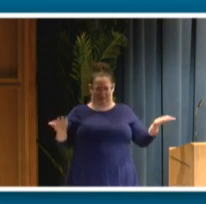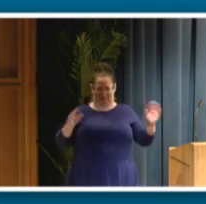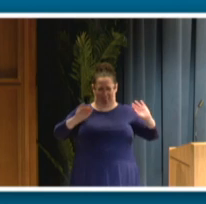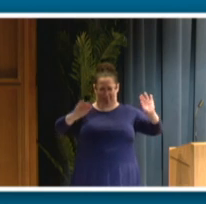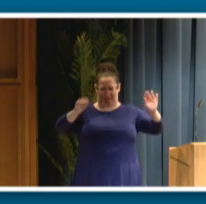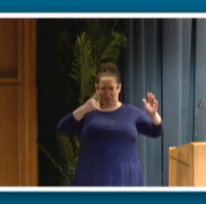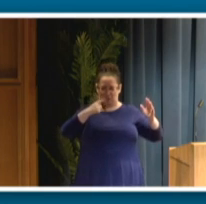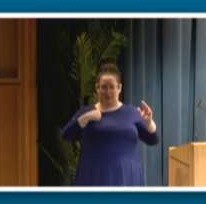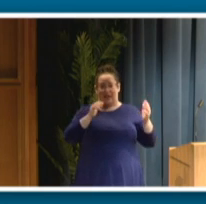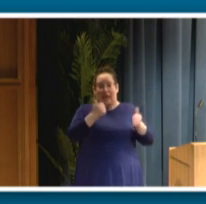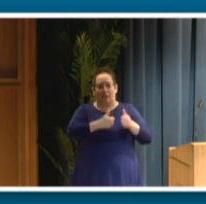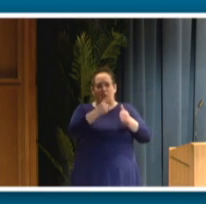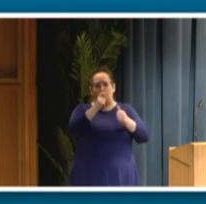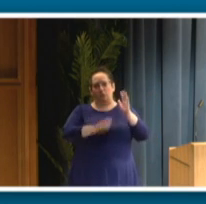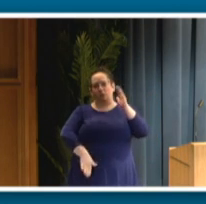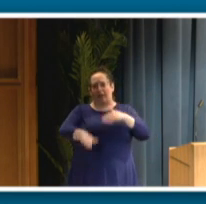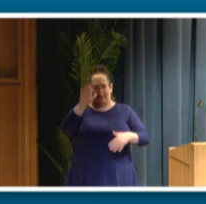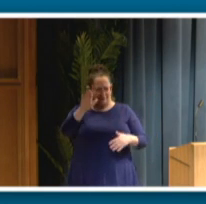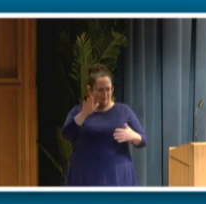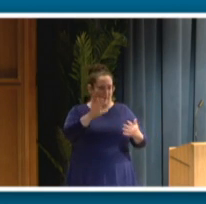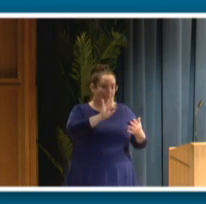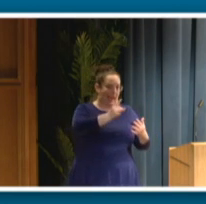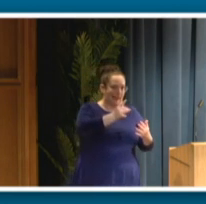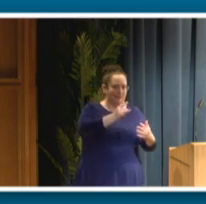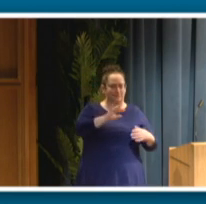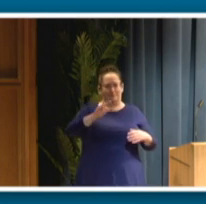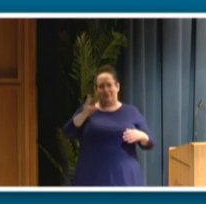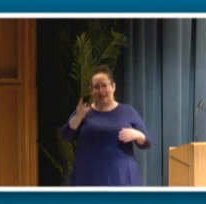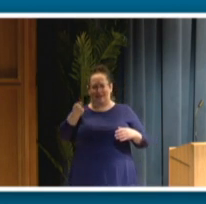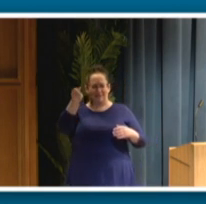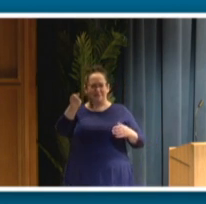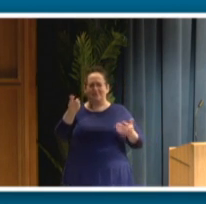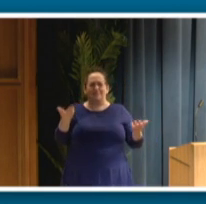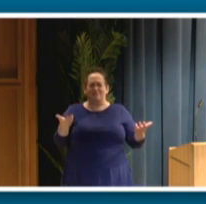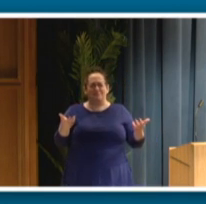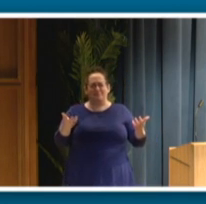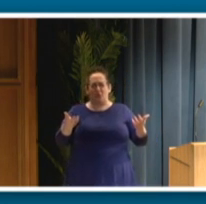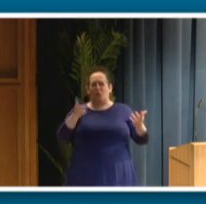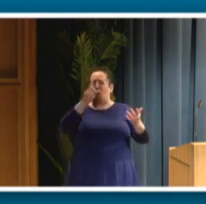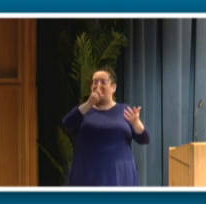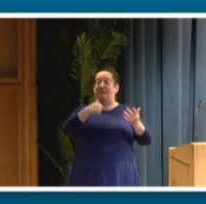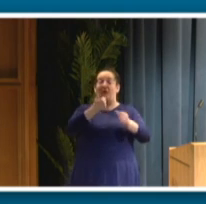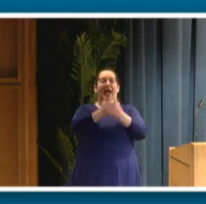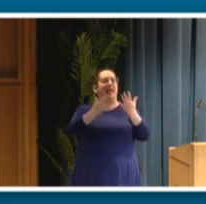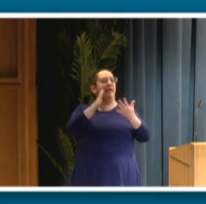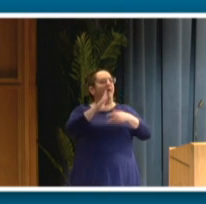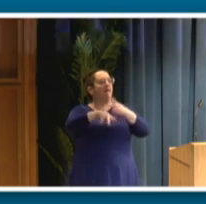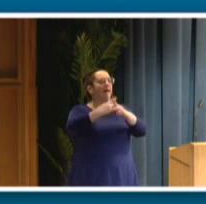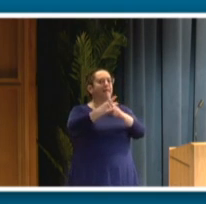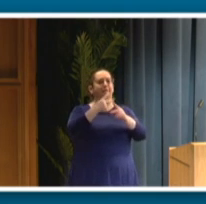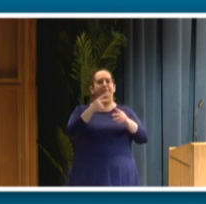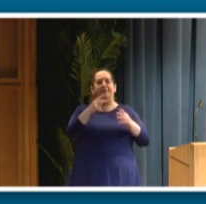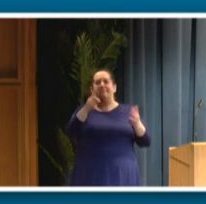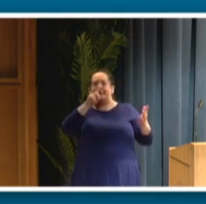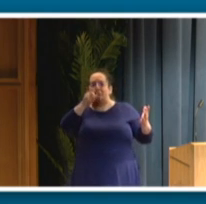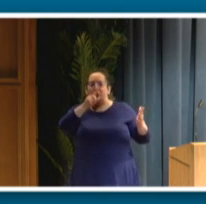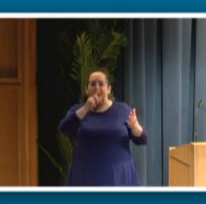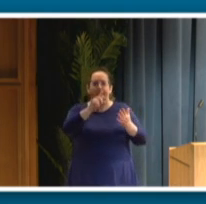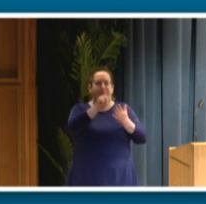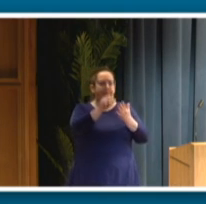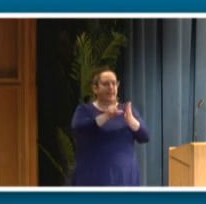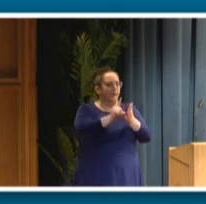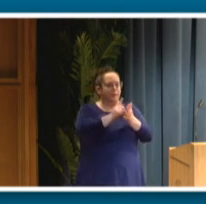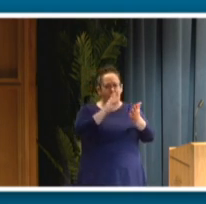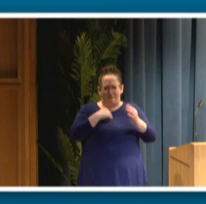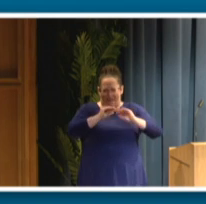80s and 90s, especially if you were a black person, there wasn't a whole lot for us, especially right. in contemporary literature. It's a weird right. hole in the market right there. There's no archive